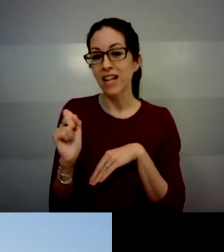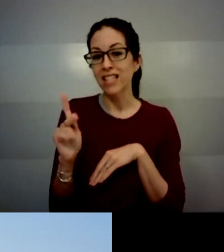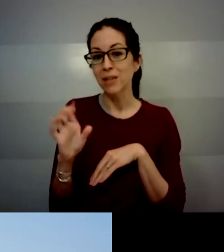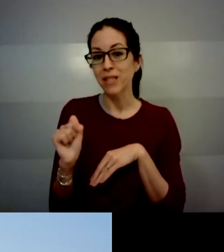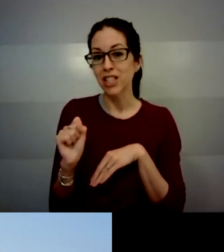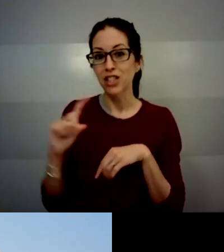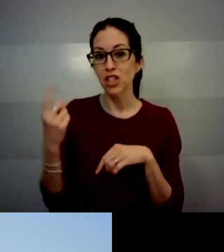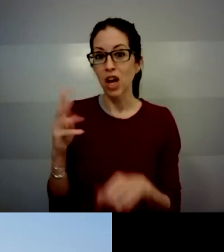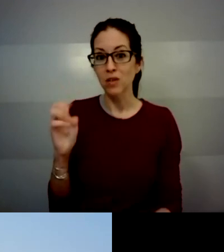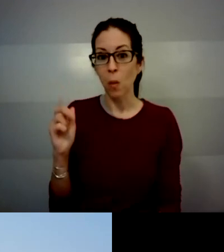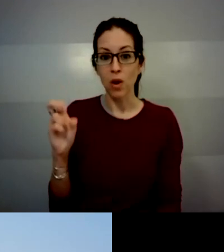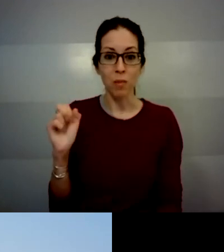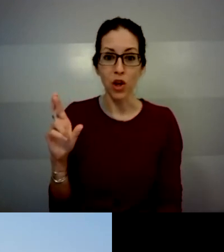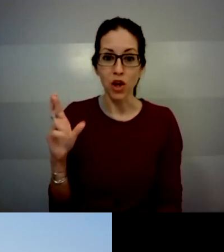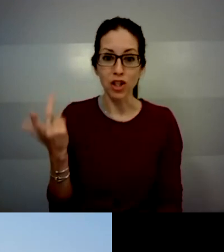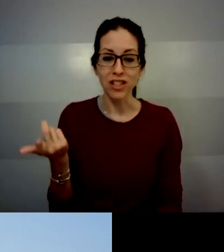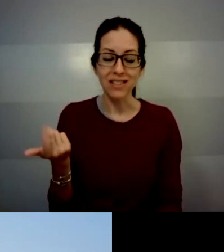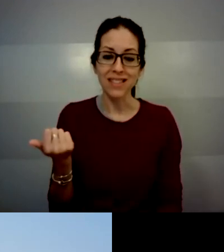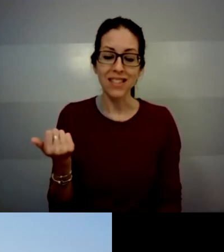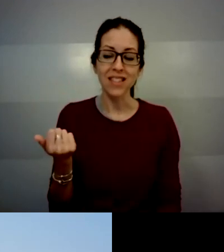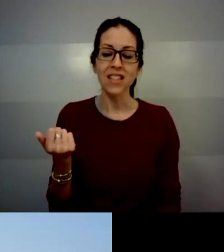warblers just in the eastern North America alone.